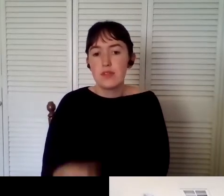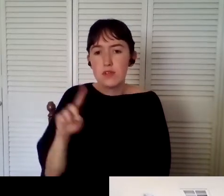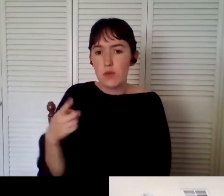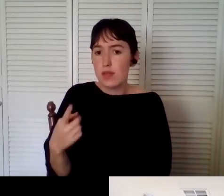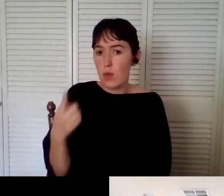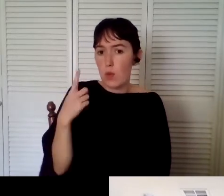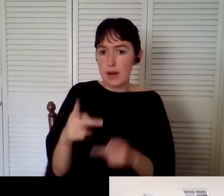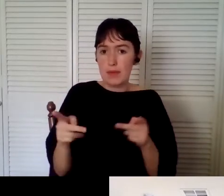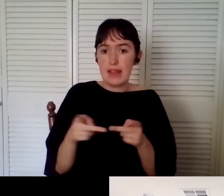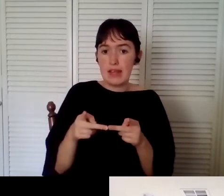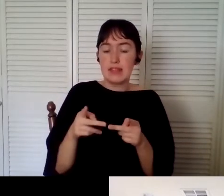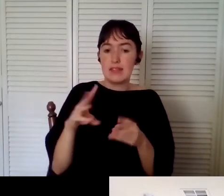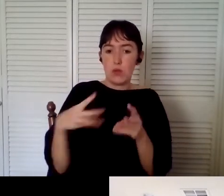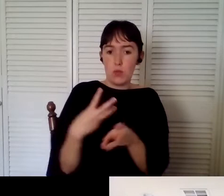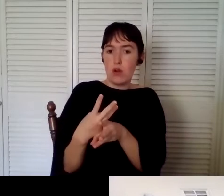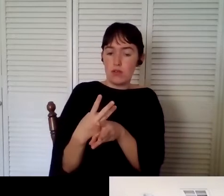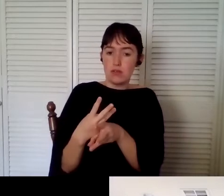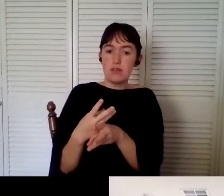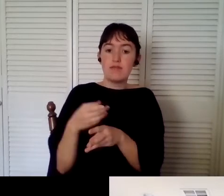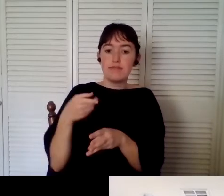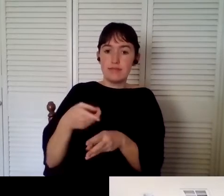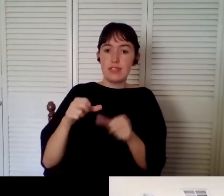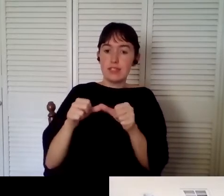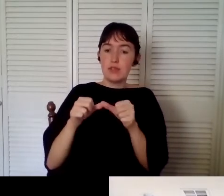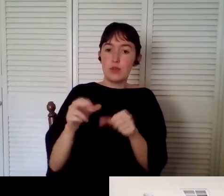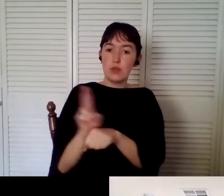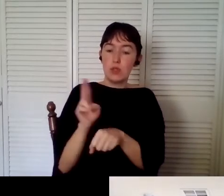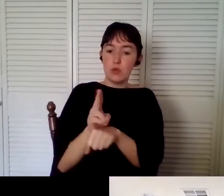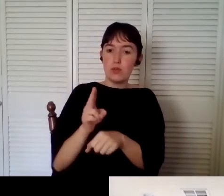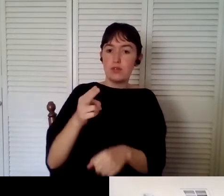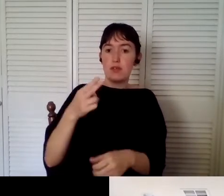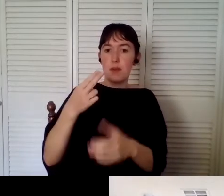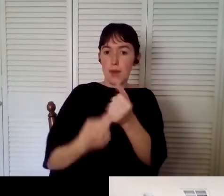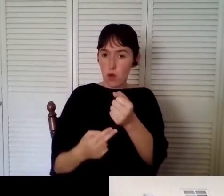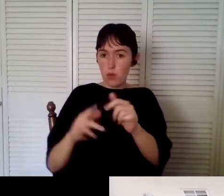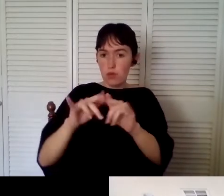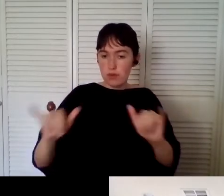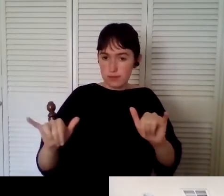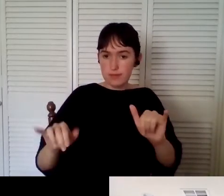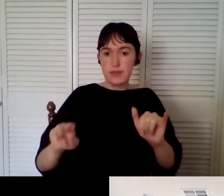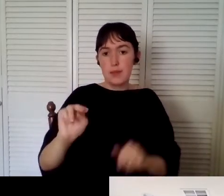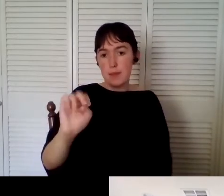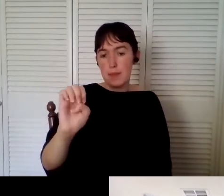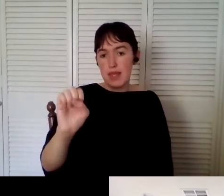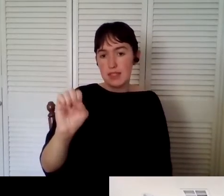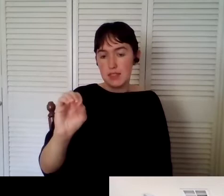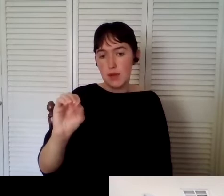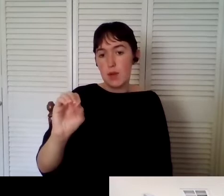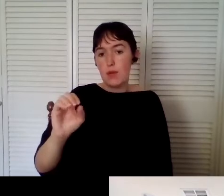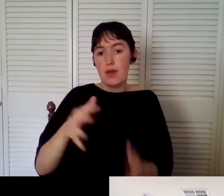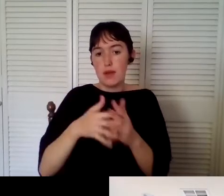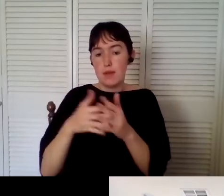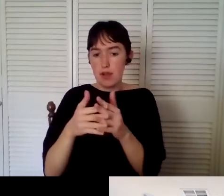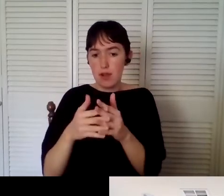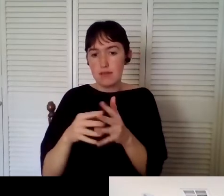they continue to use atlatls and bows at the same time. And that would be in the Mesoamerican societies. So the Maya and what we